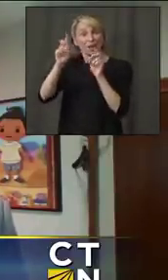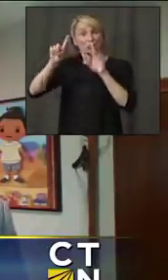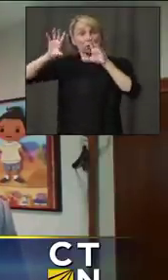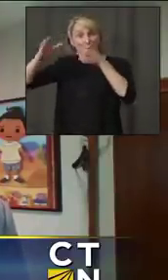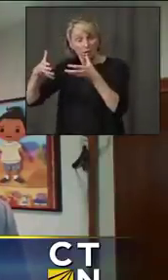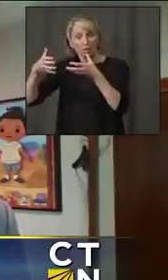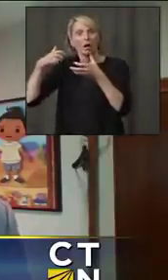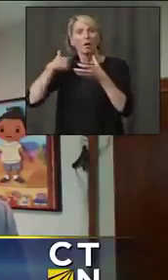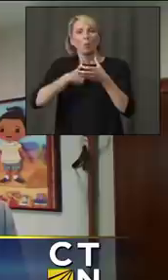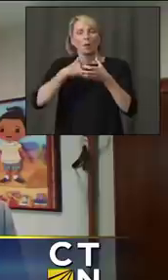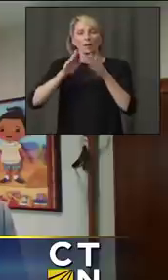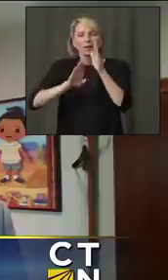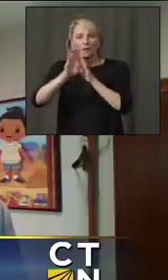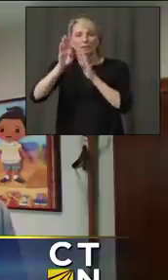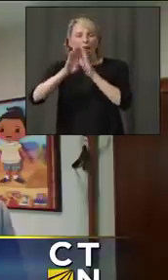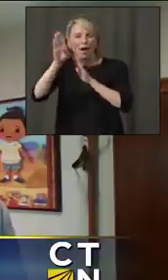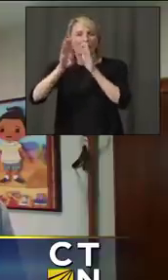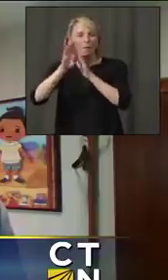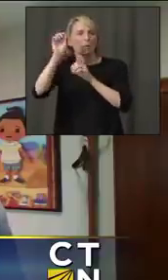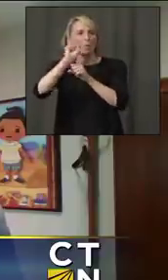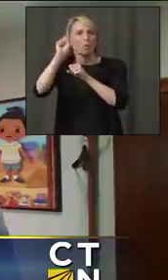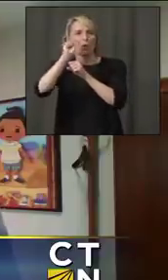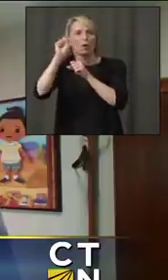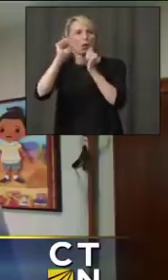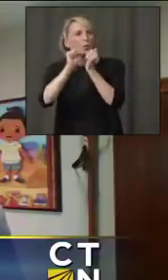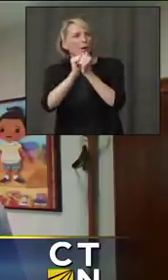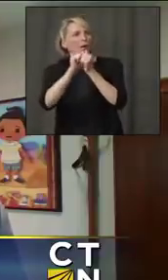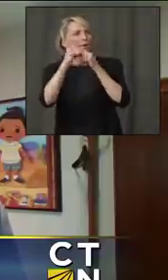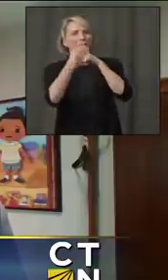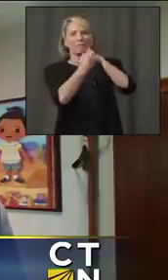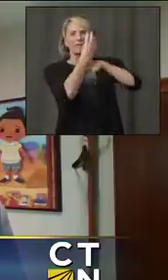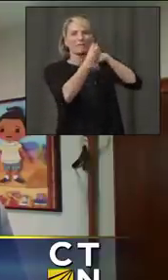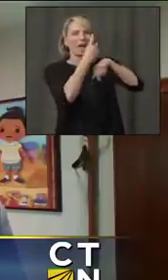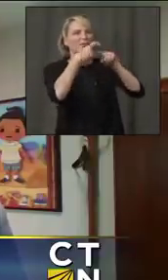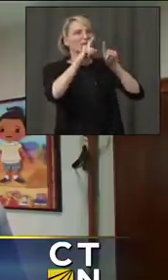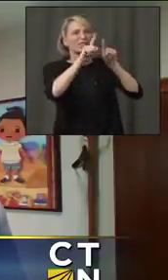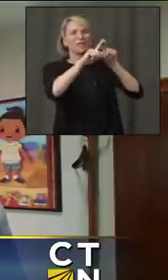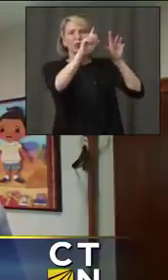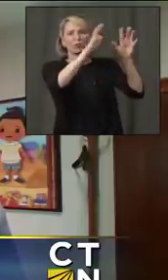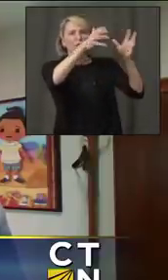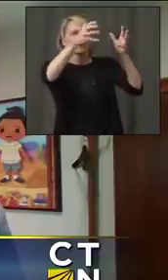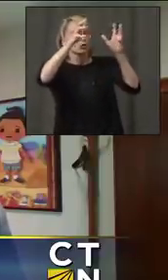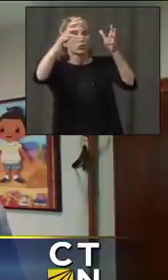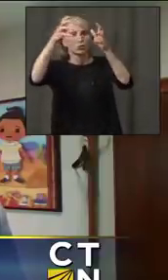that we develop with a lot of input from our